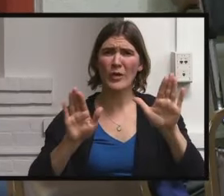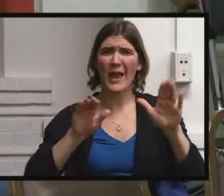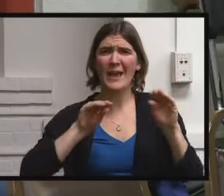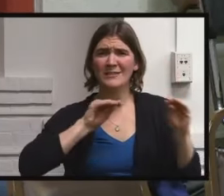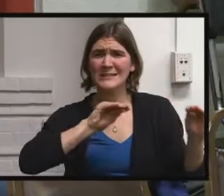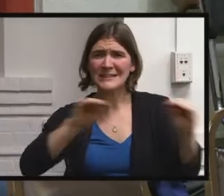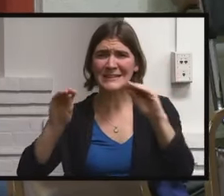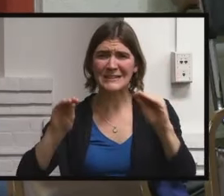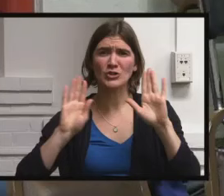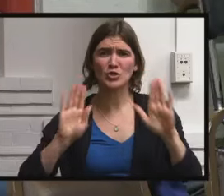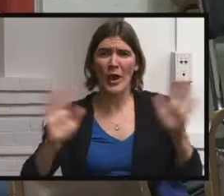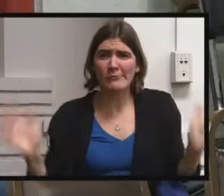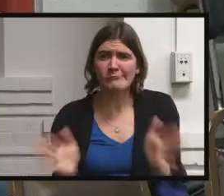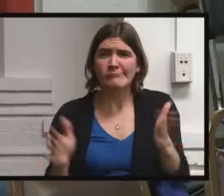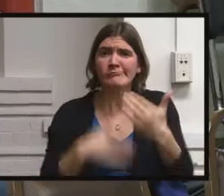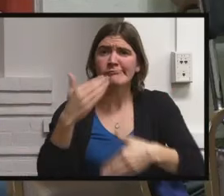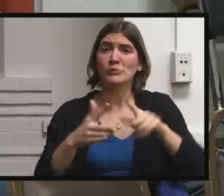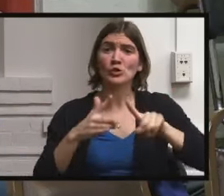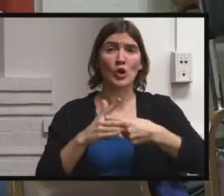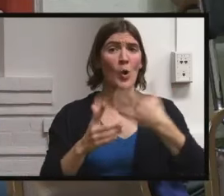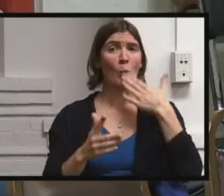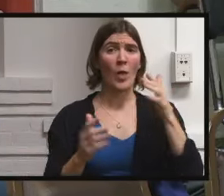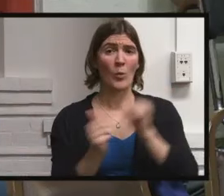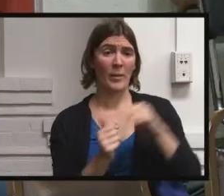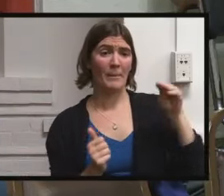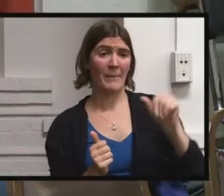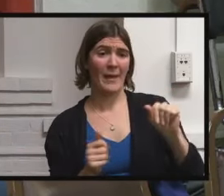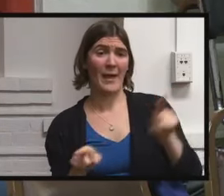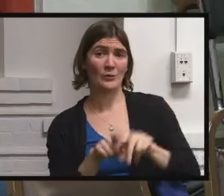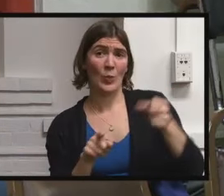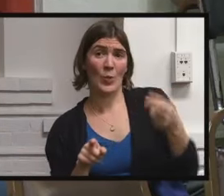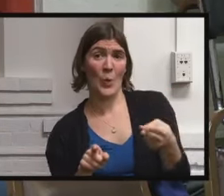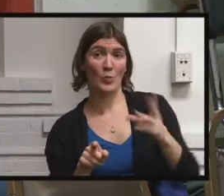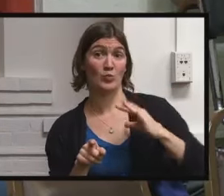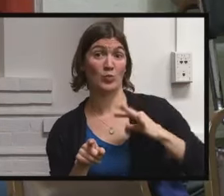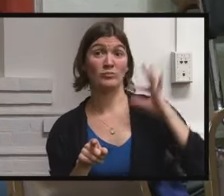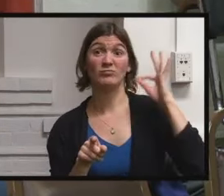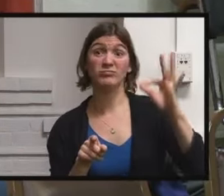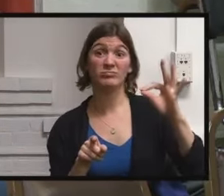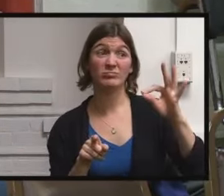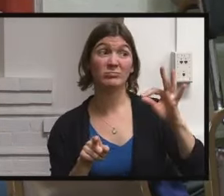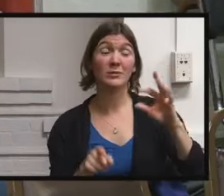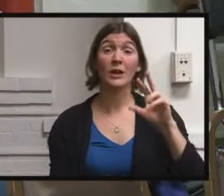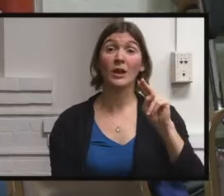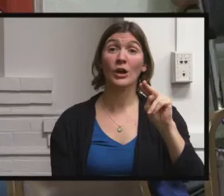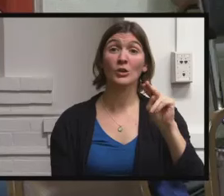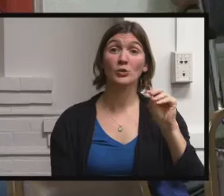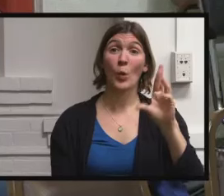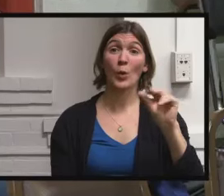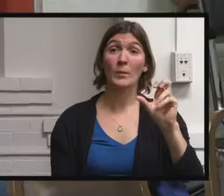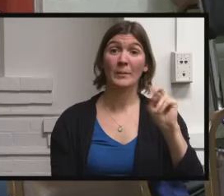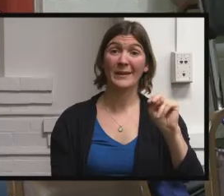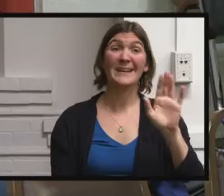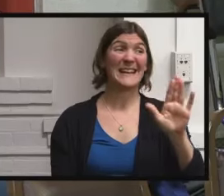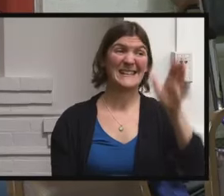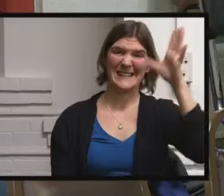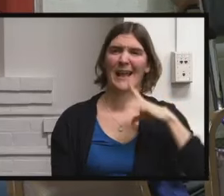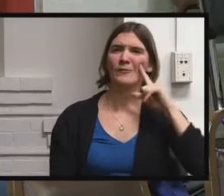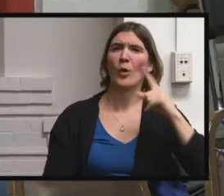think he could do an equally fabulous job on the education. And I think Norm and his guys do a